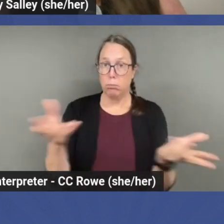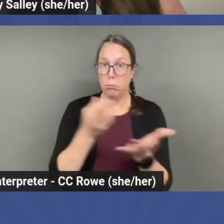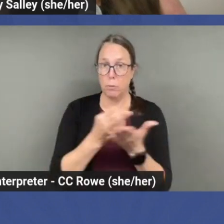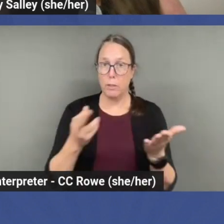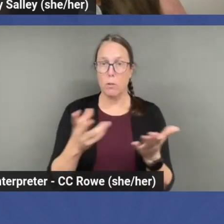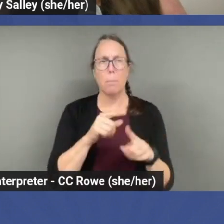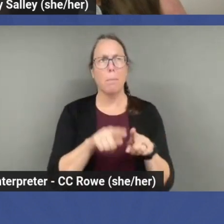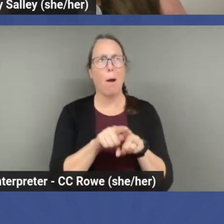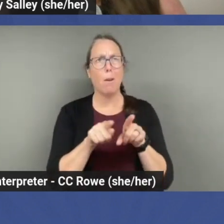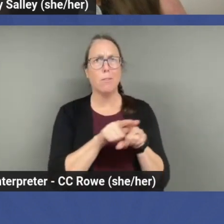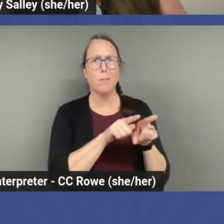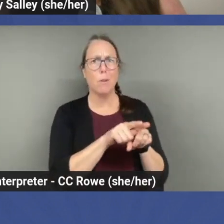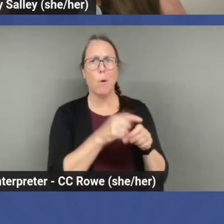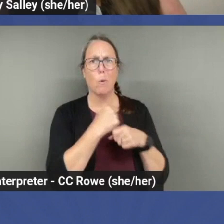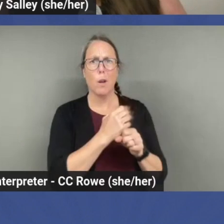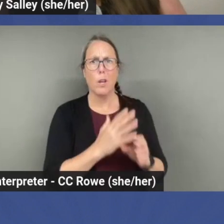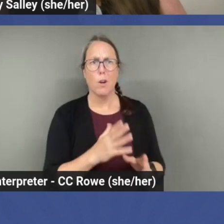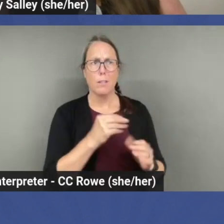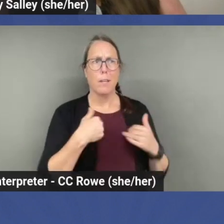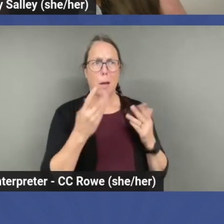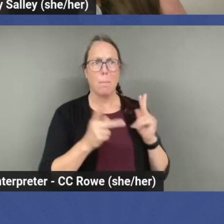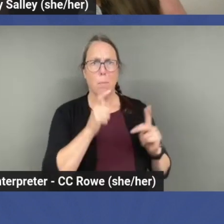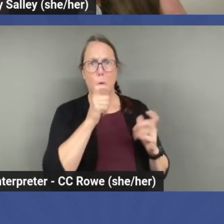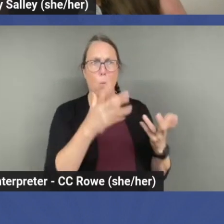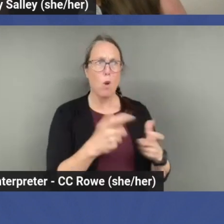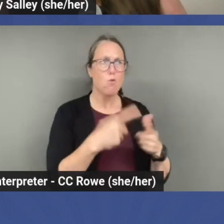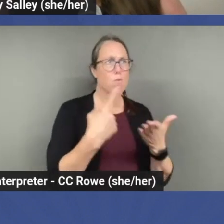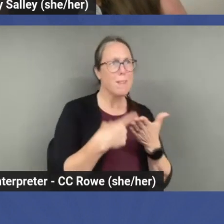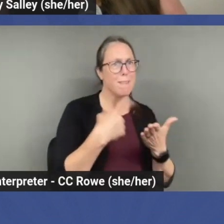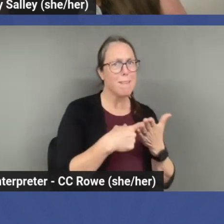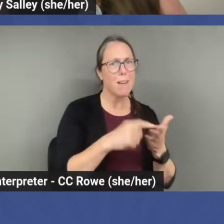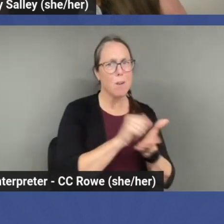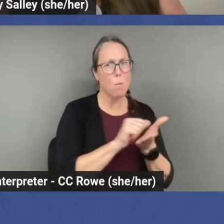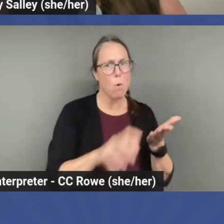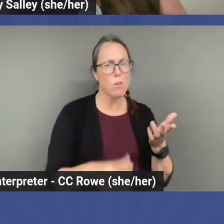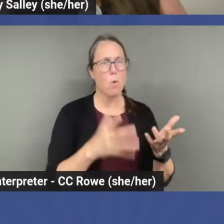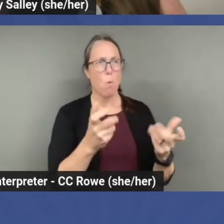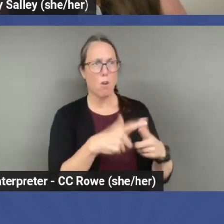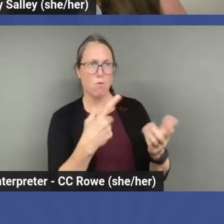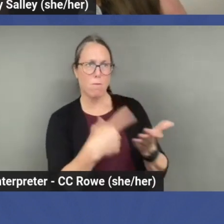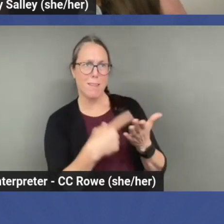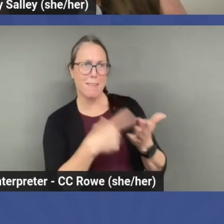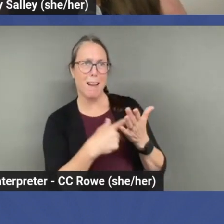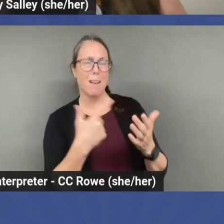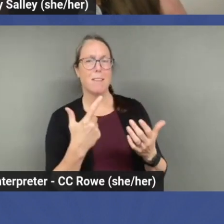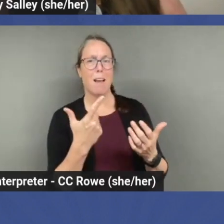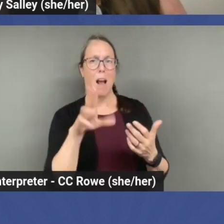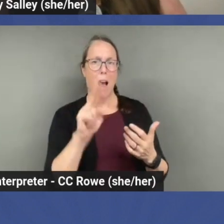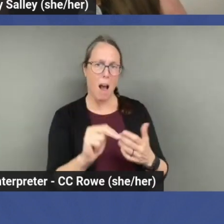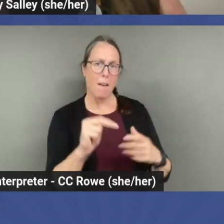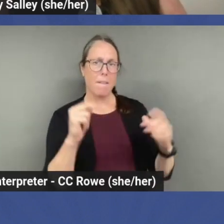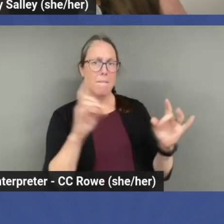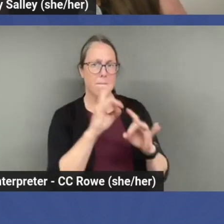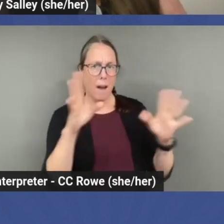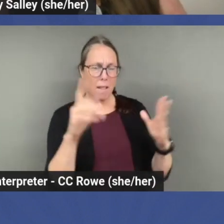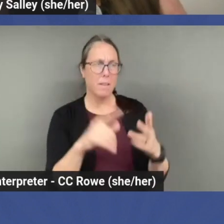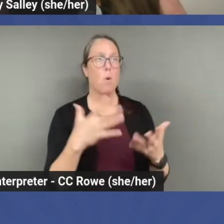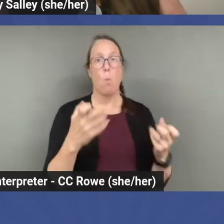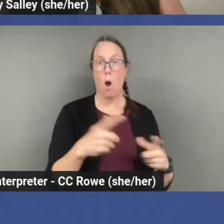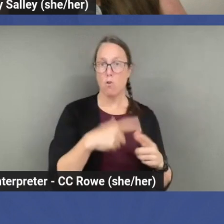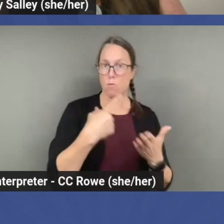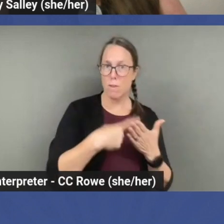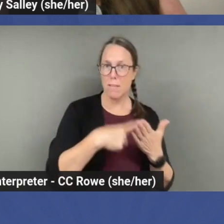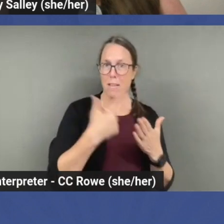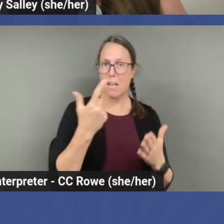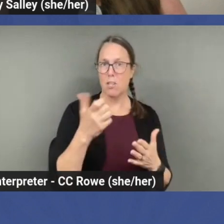want to talk about abortion, who want to talk about gun violence, who want to talk about gender affirming healthcare, who want to talk about the issues in